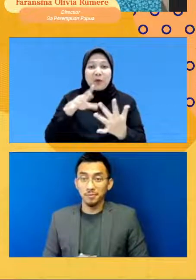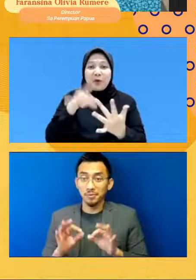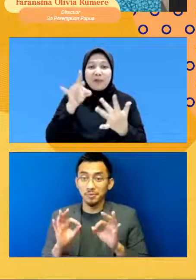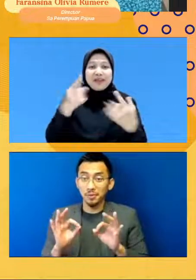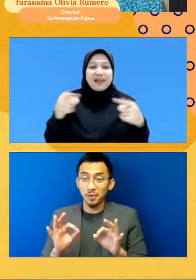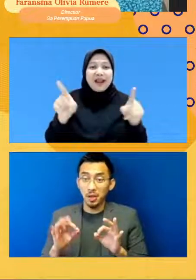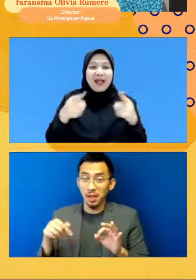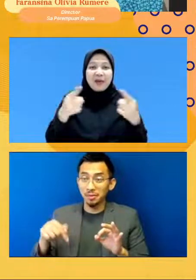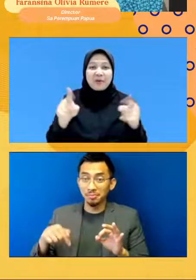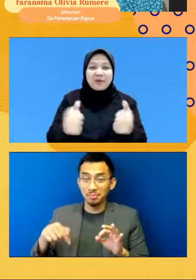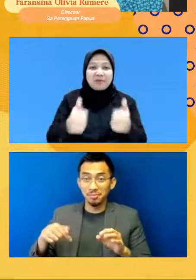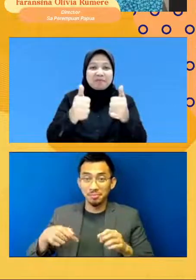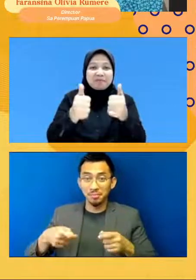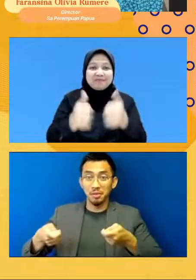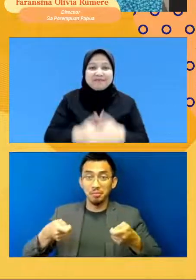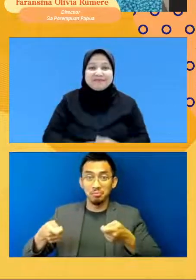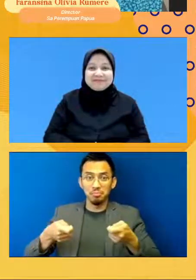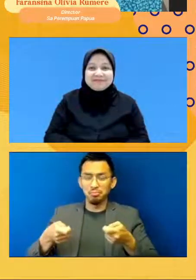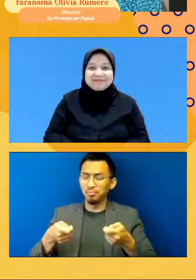Okay.